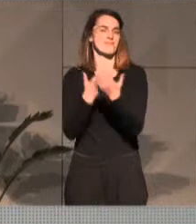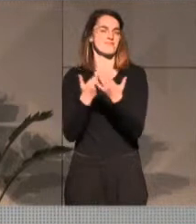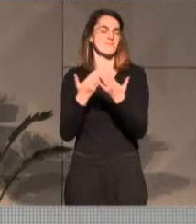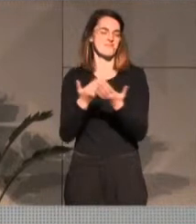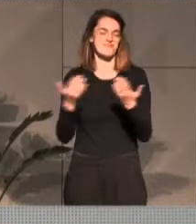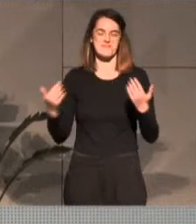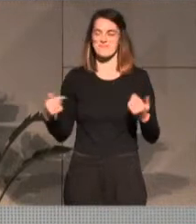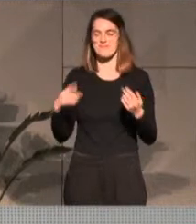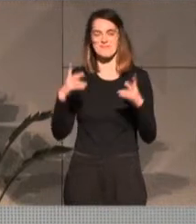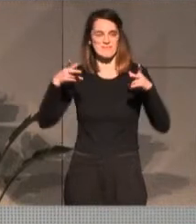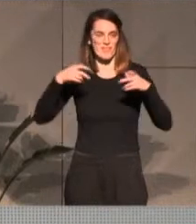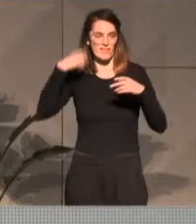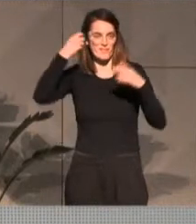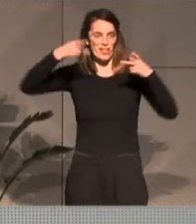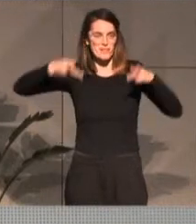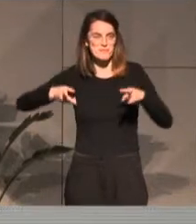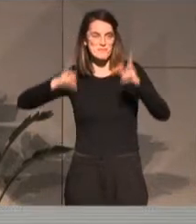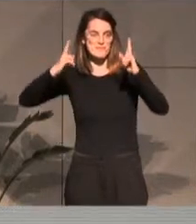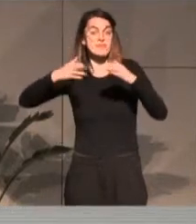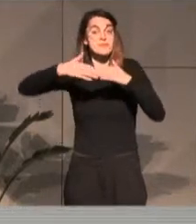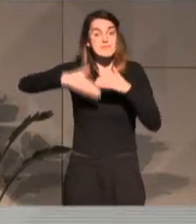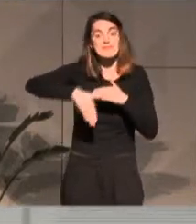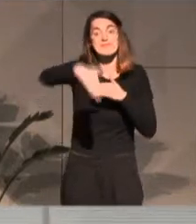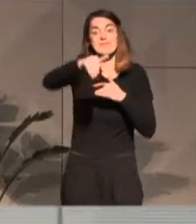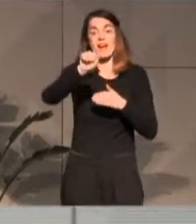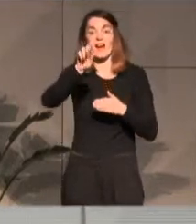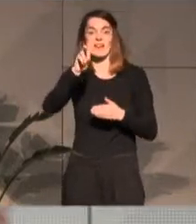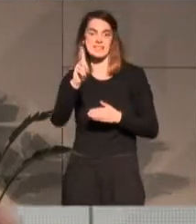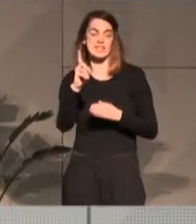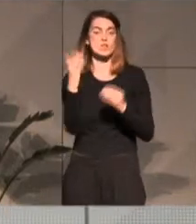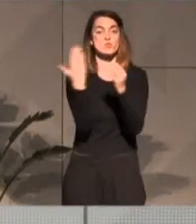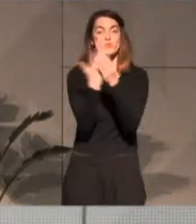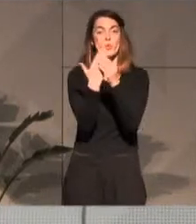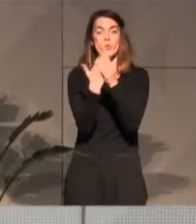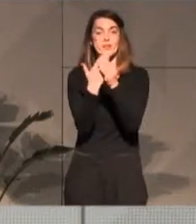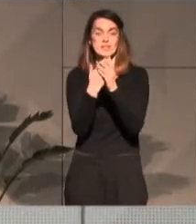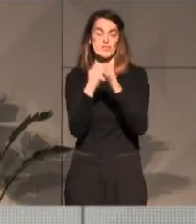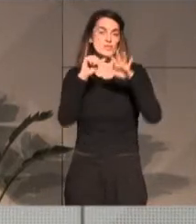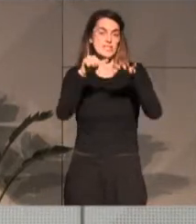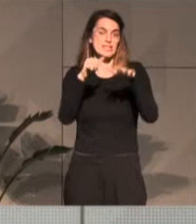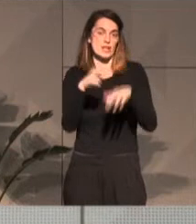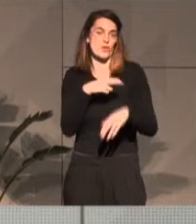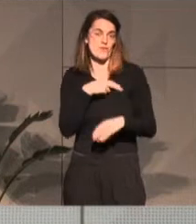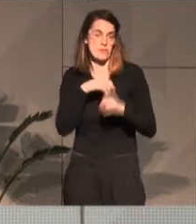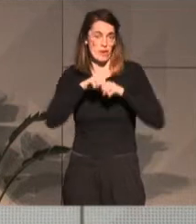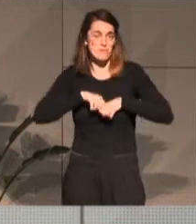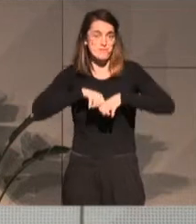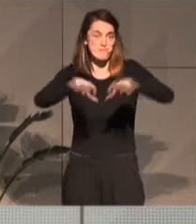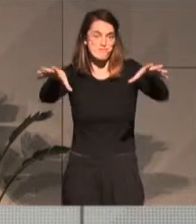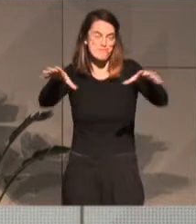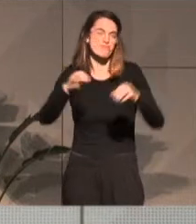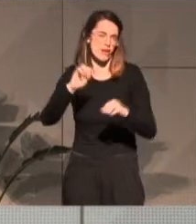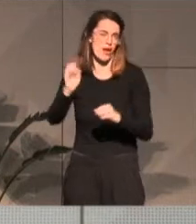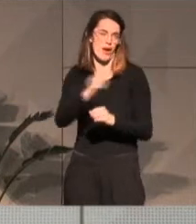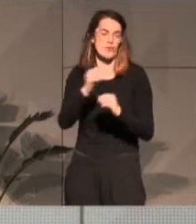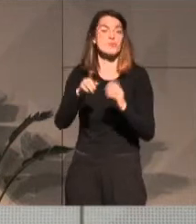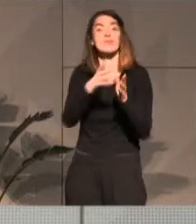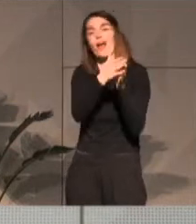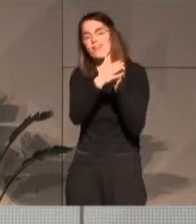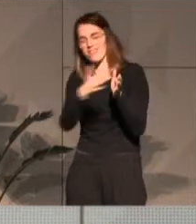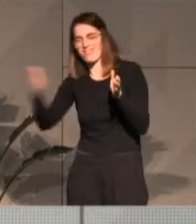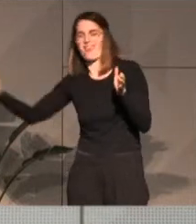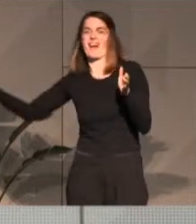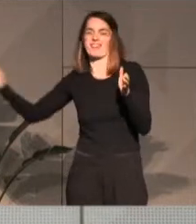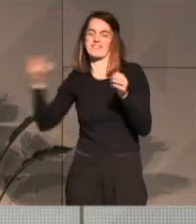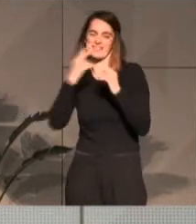So this was a scene that will also be shown in the documentary that will be available on